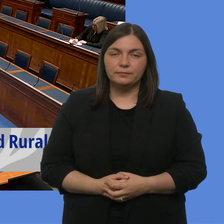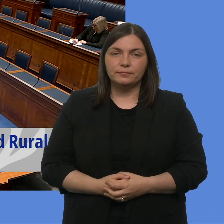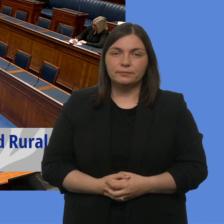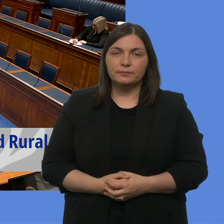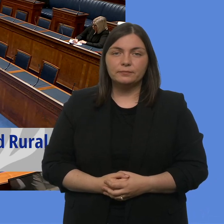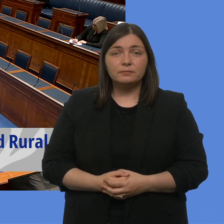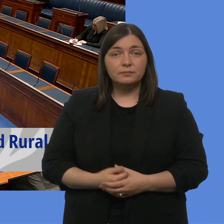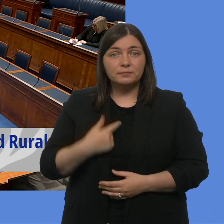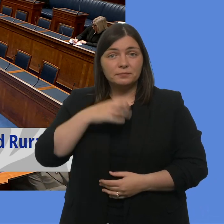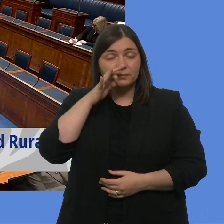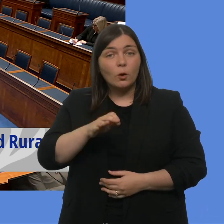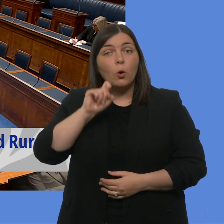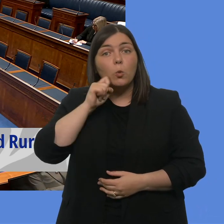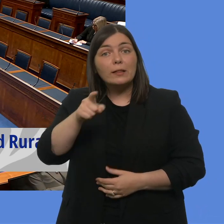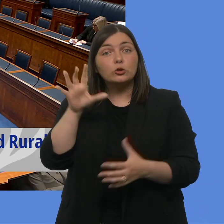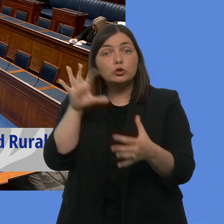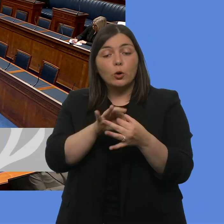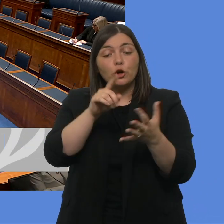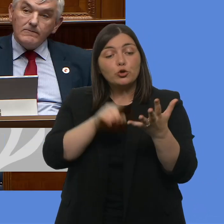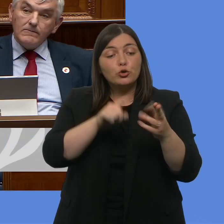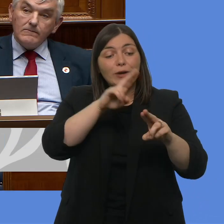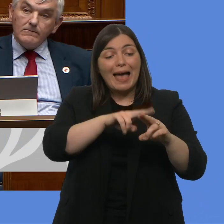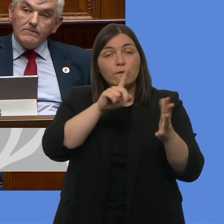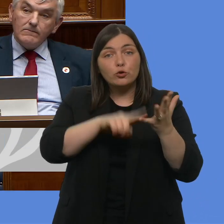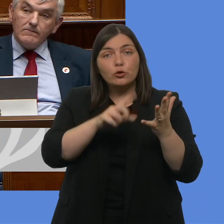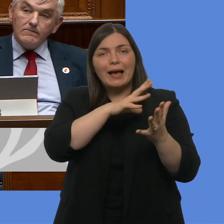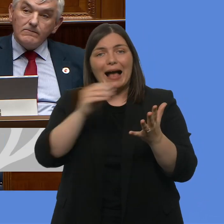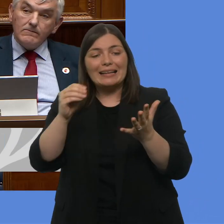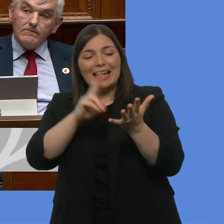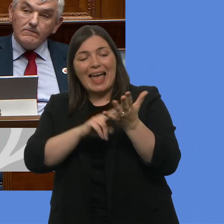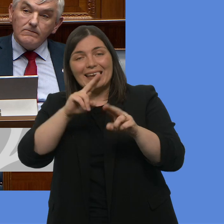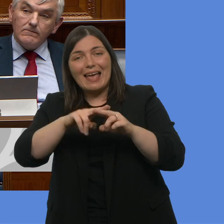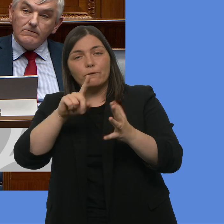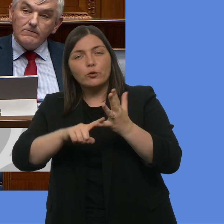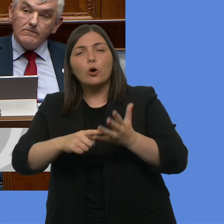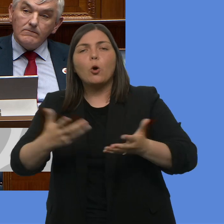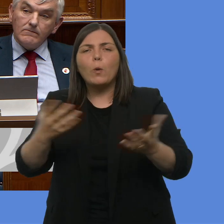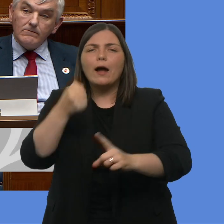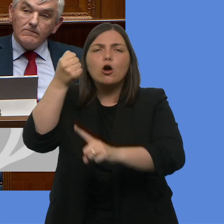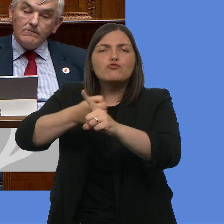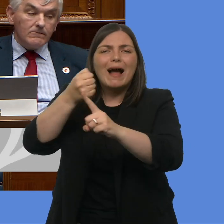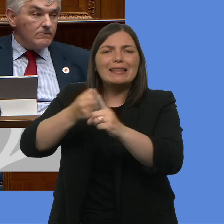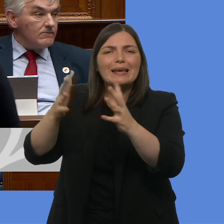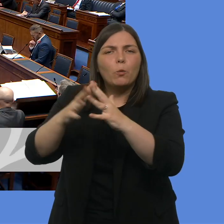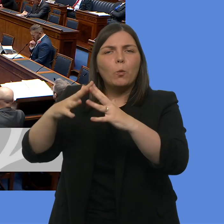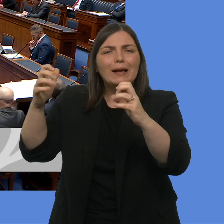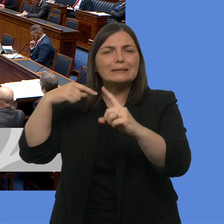joining with the UFU and the NFU at the rally in Westminster on the 19th of November to show solidarity with our farmers?